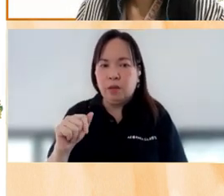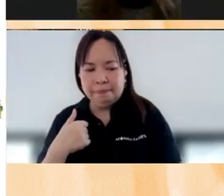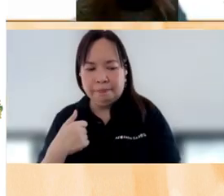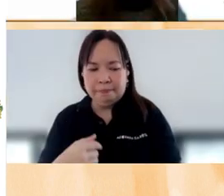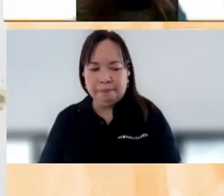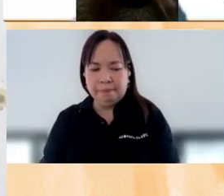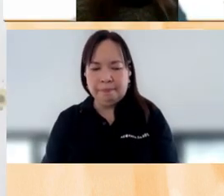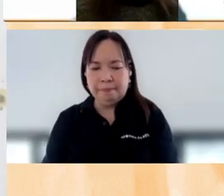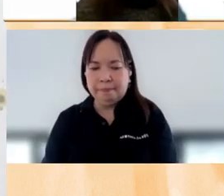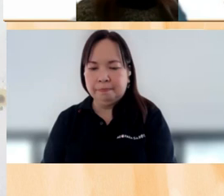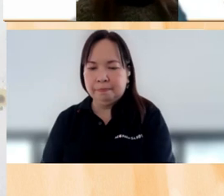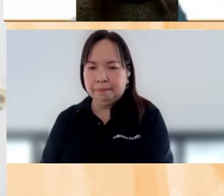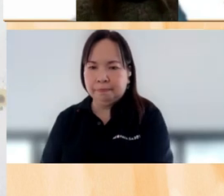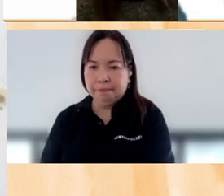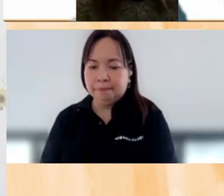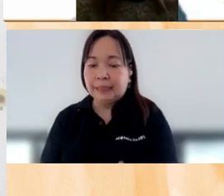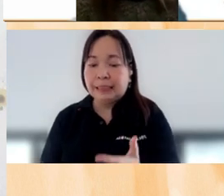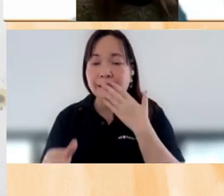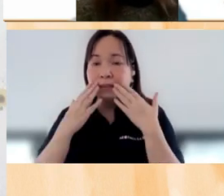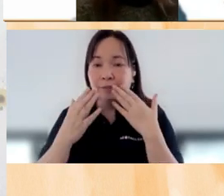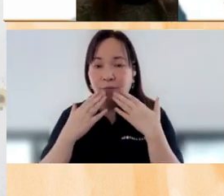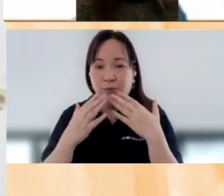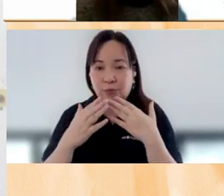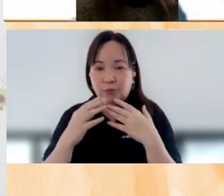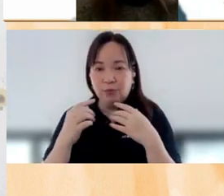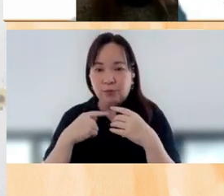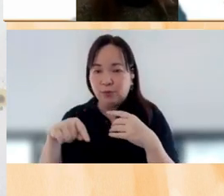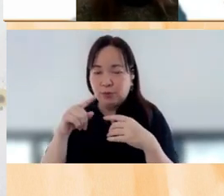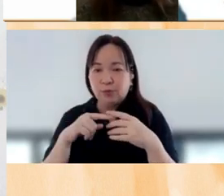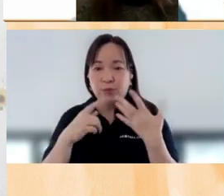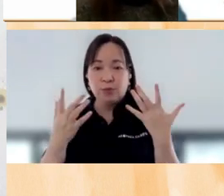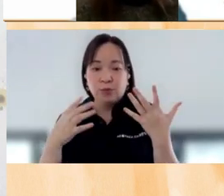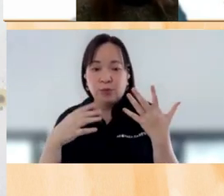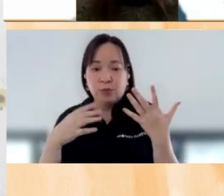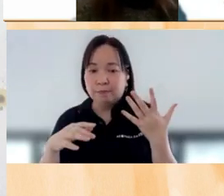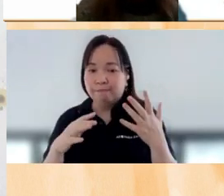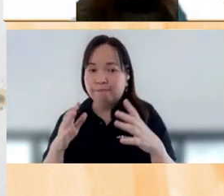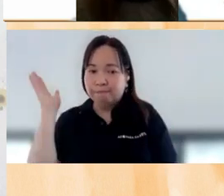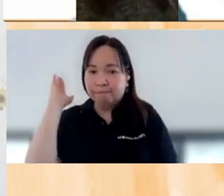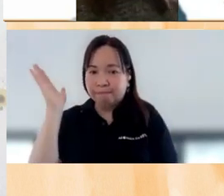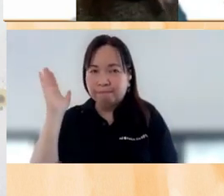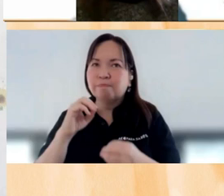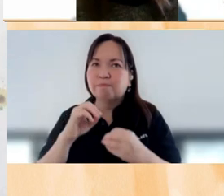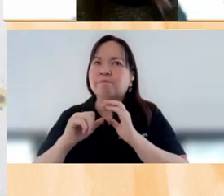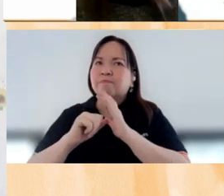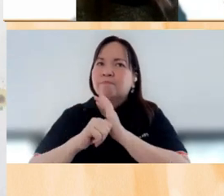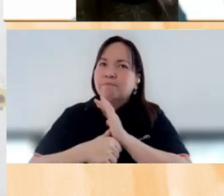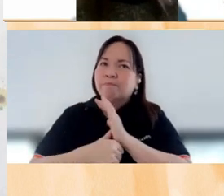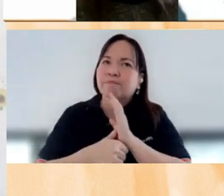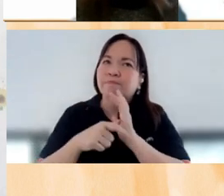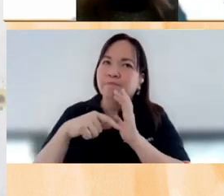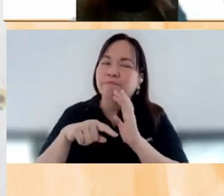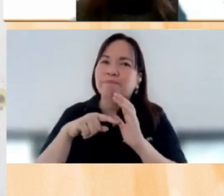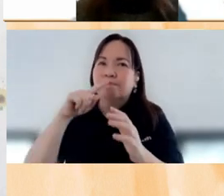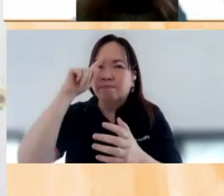ma'am. Maraming salamat po sa ating mga tagapagsalita na lalong nagpatibay sa ating paniniwala